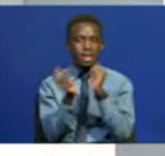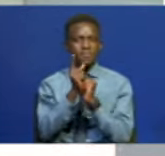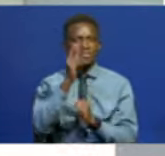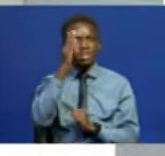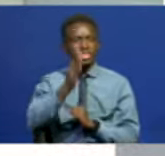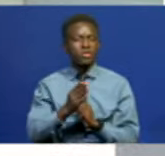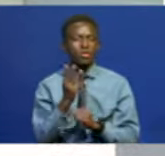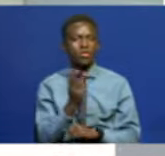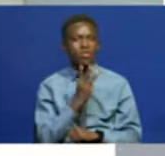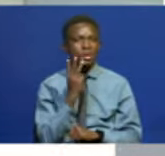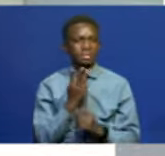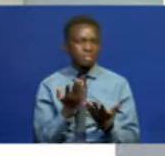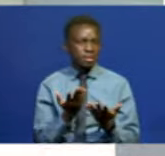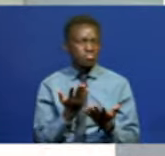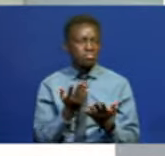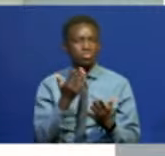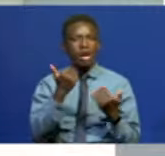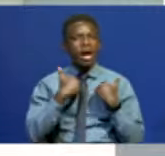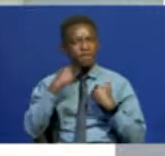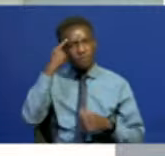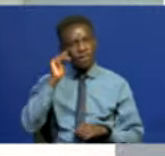us?